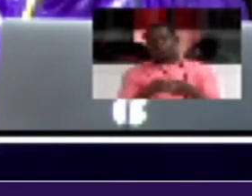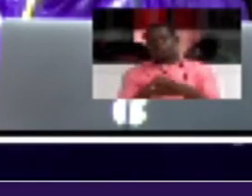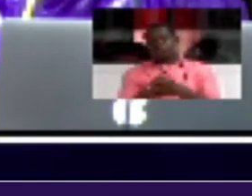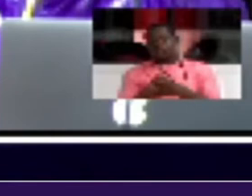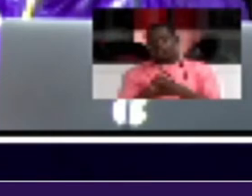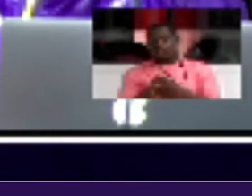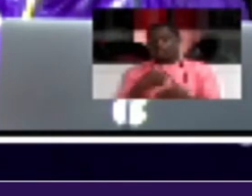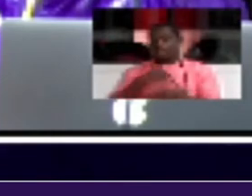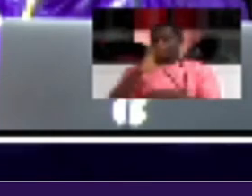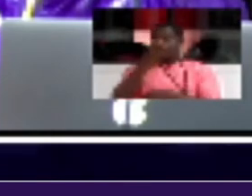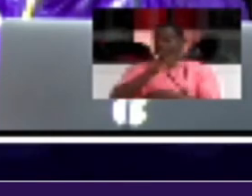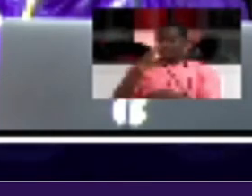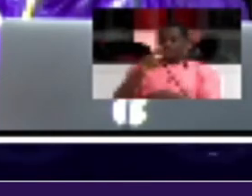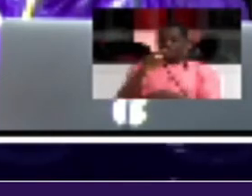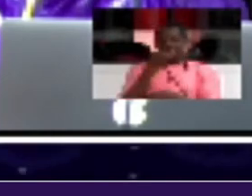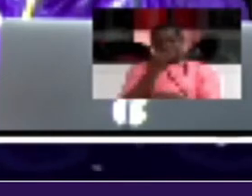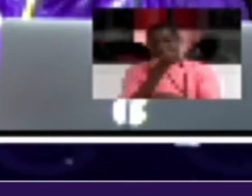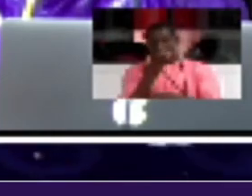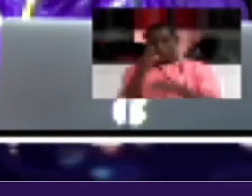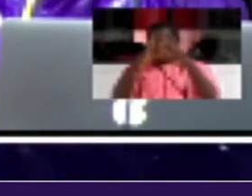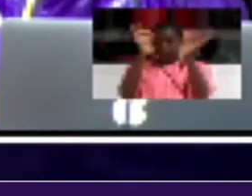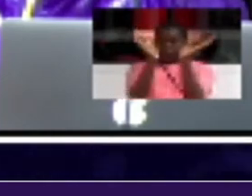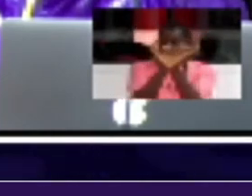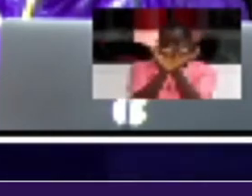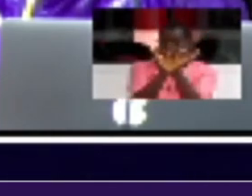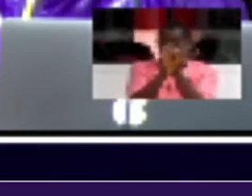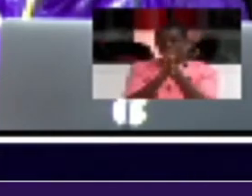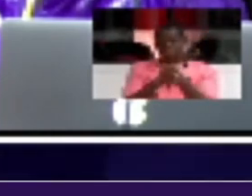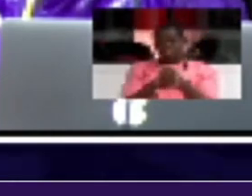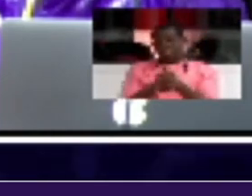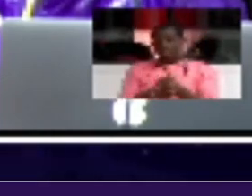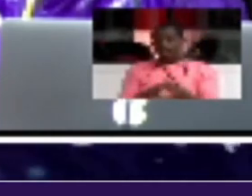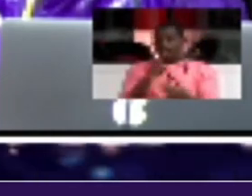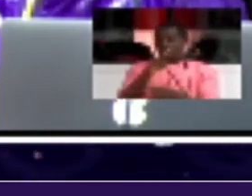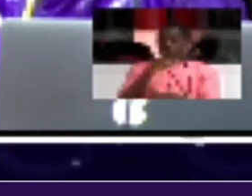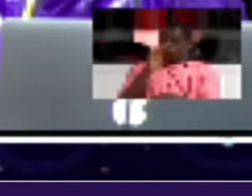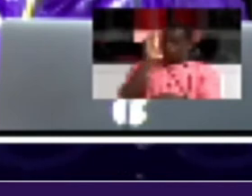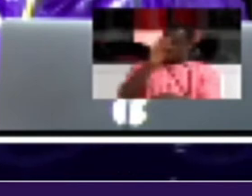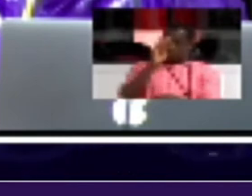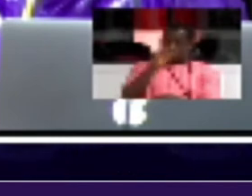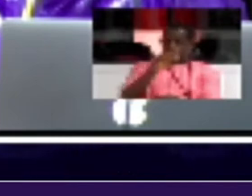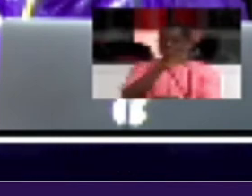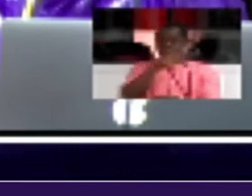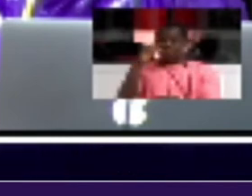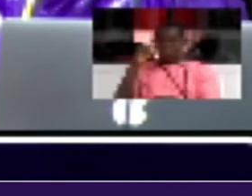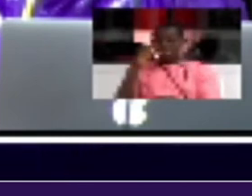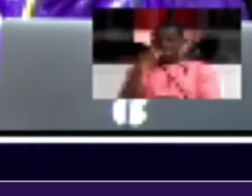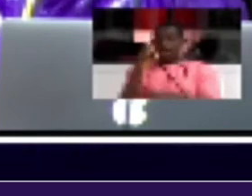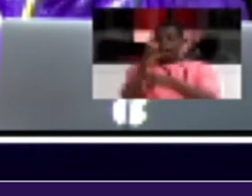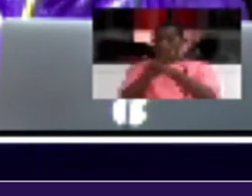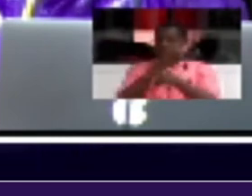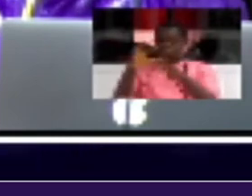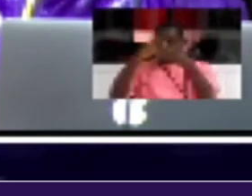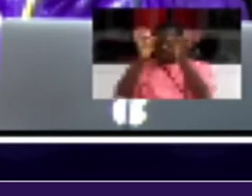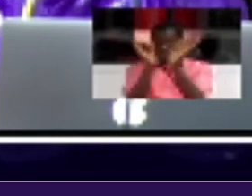I can't say it's a team. Precisely. And you were called to the patrol team? Yes, we are called the patrol